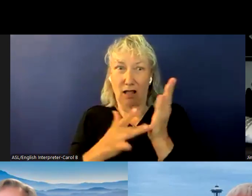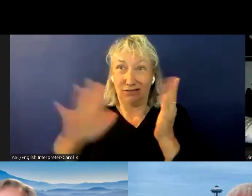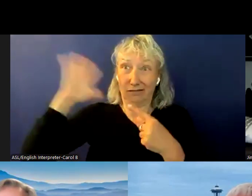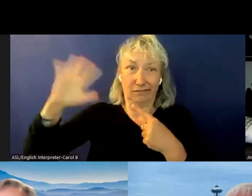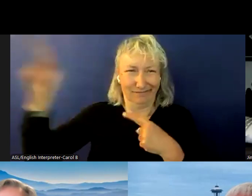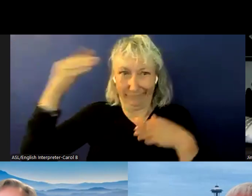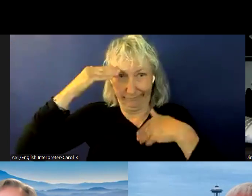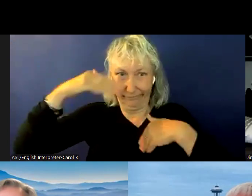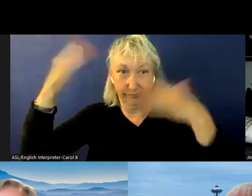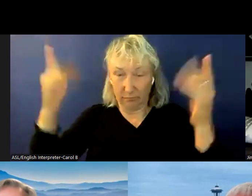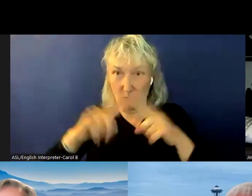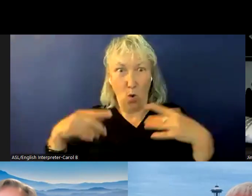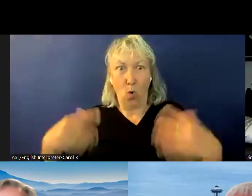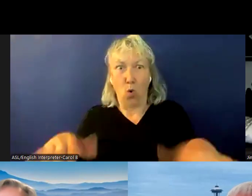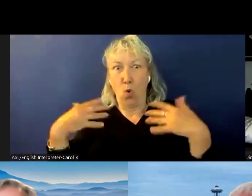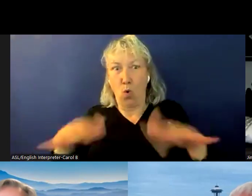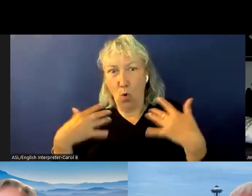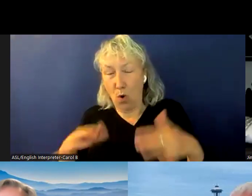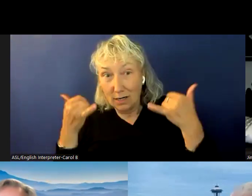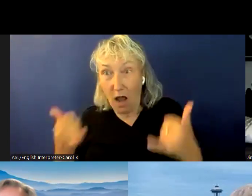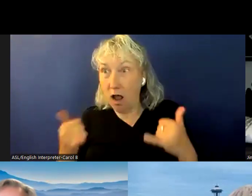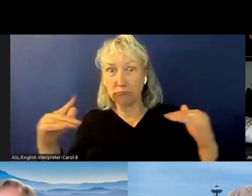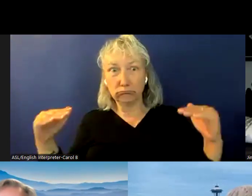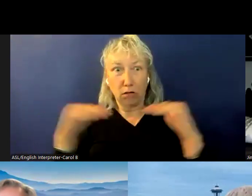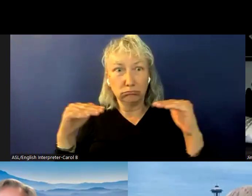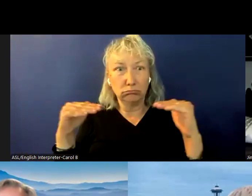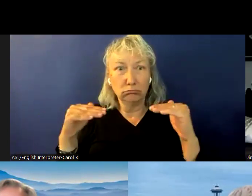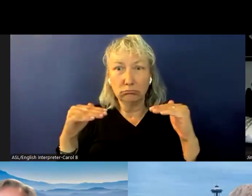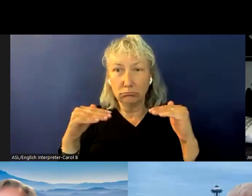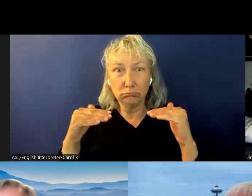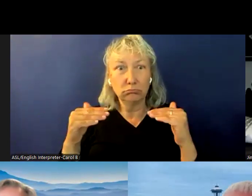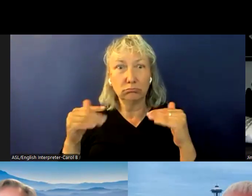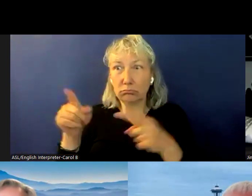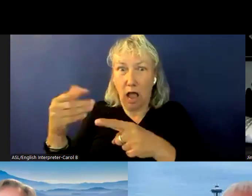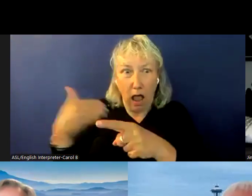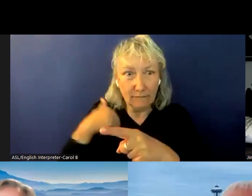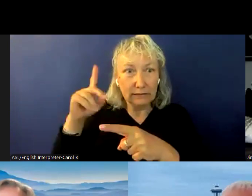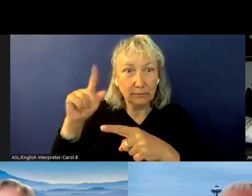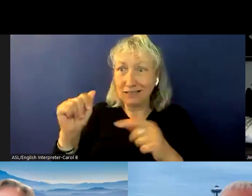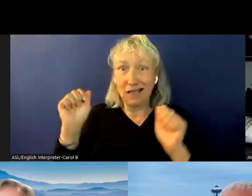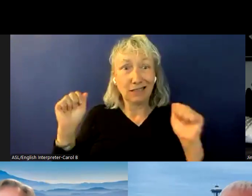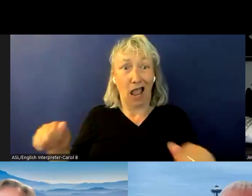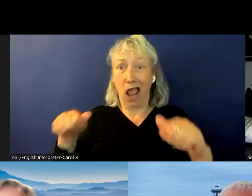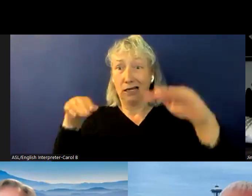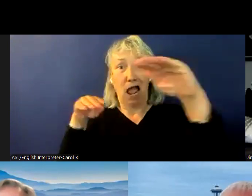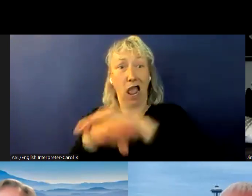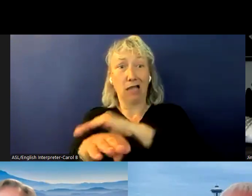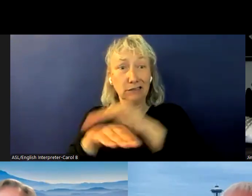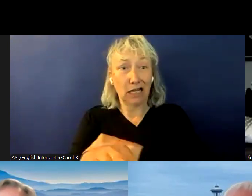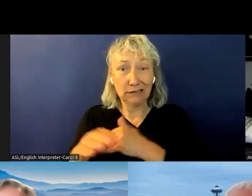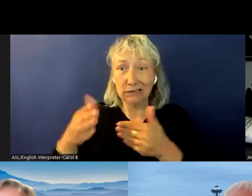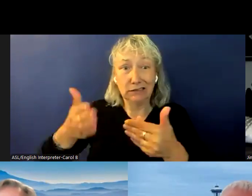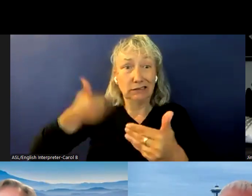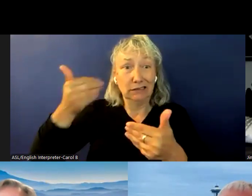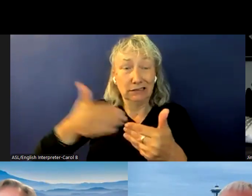but to have functionally equivalent services for people with disabilities, and particularly for the